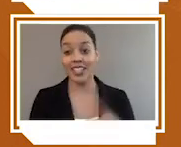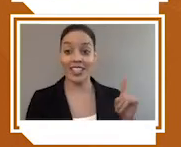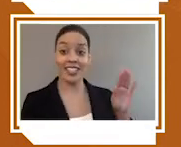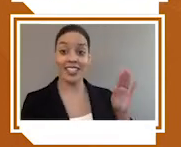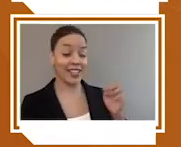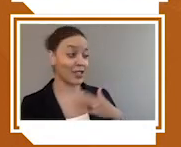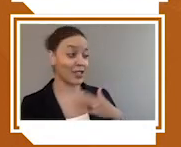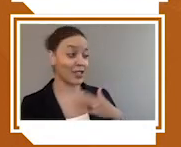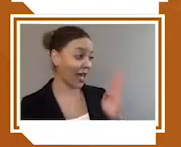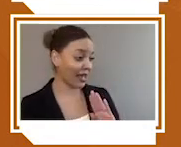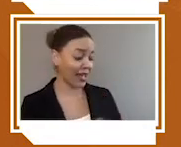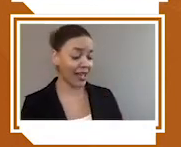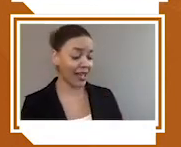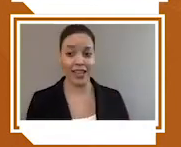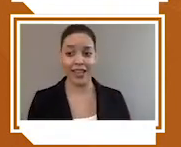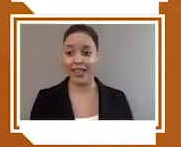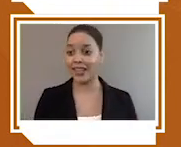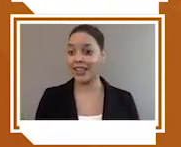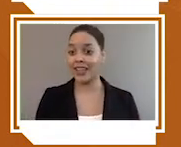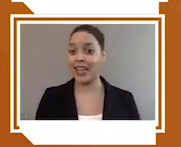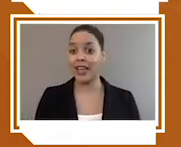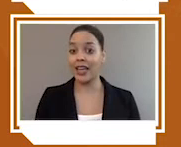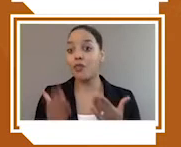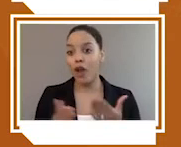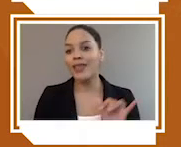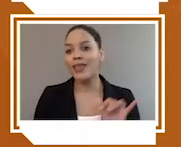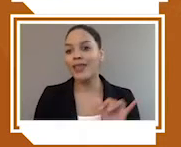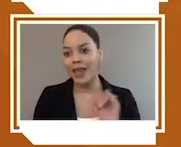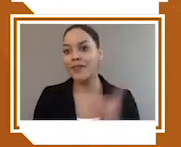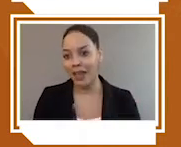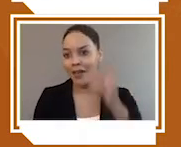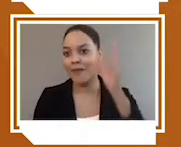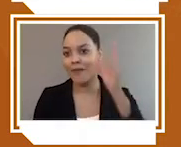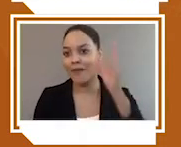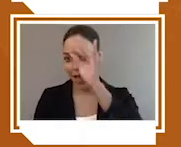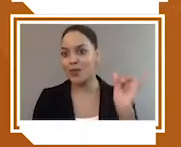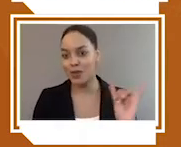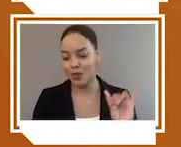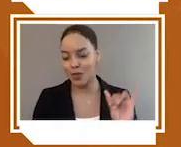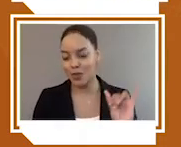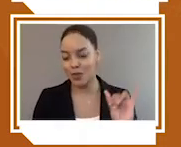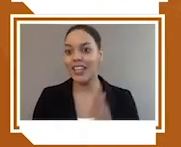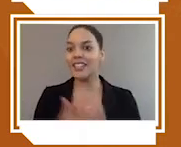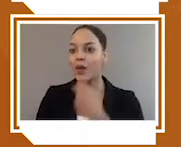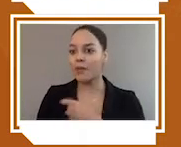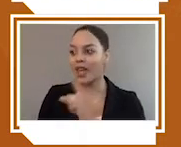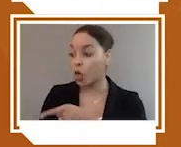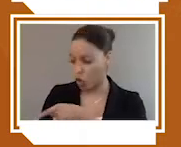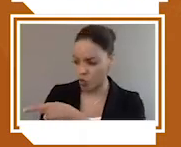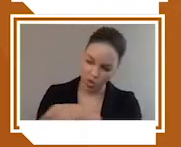making moves. Probably the same damn fly, too. Look, somebody made sure. They were like, yeah, you, go out